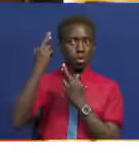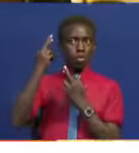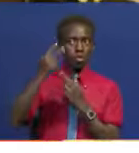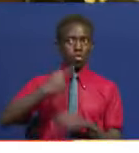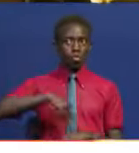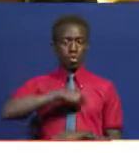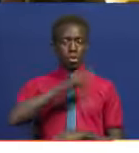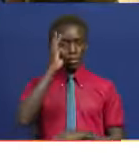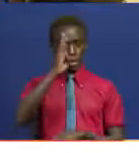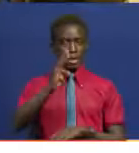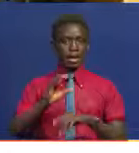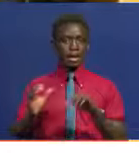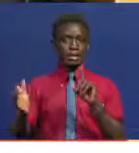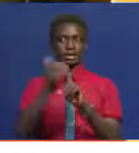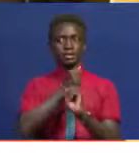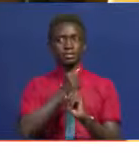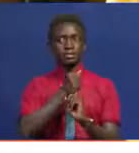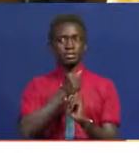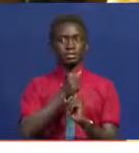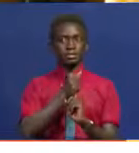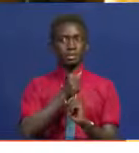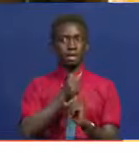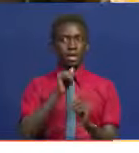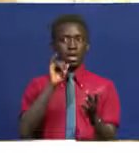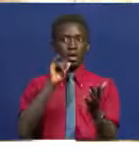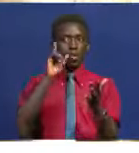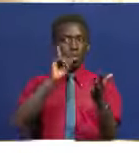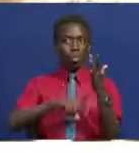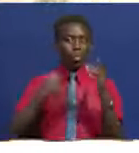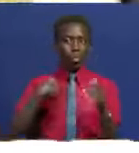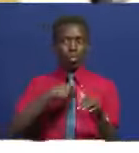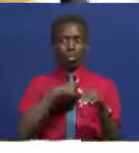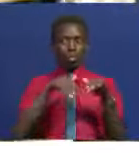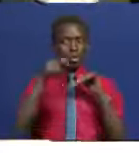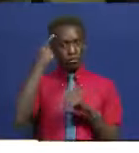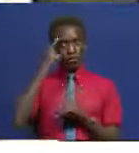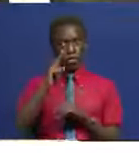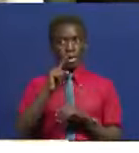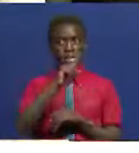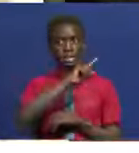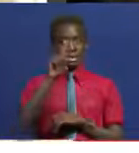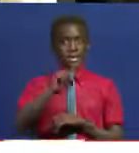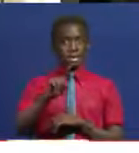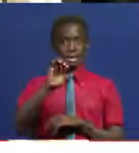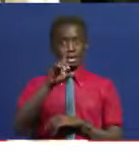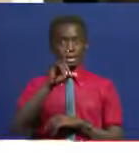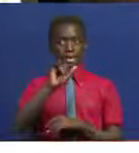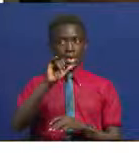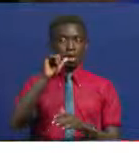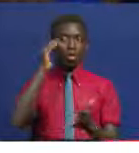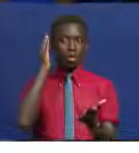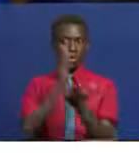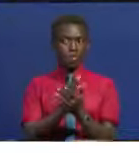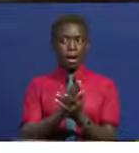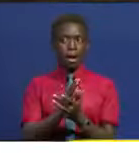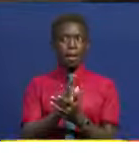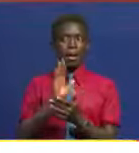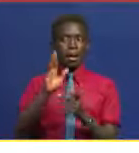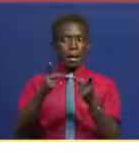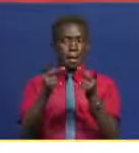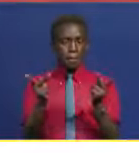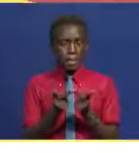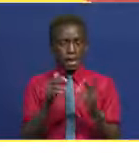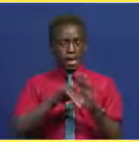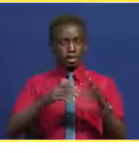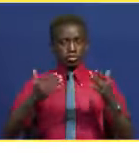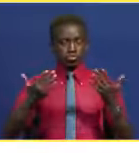to achieve that which we have longed for. Zeddy Cherotich confirmed her place in the judo heavyweight category